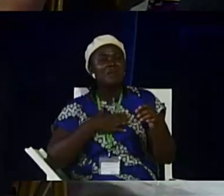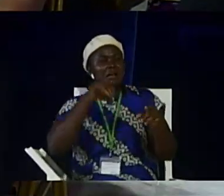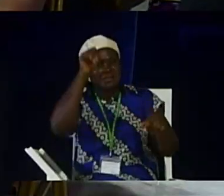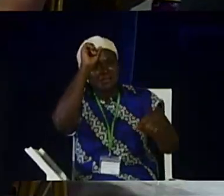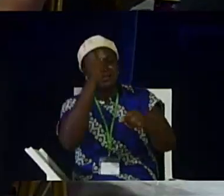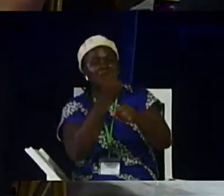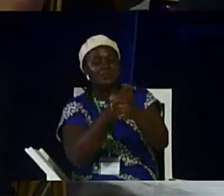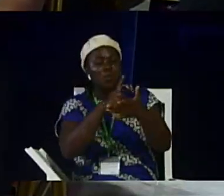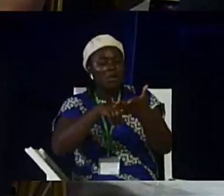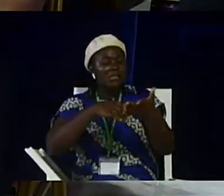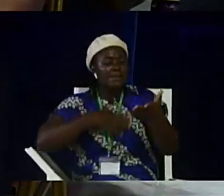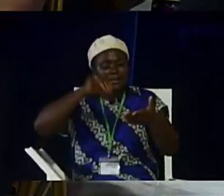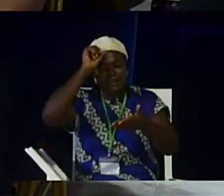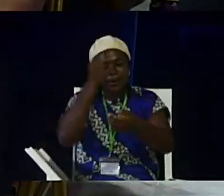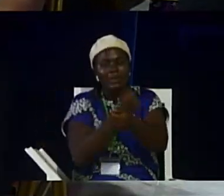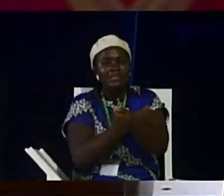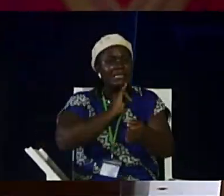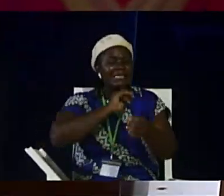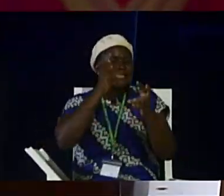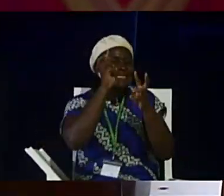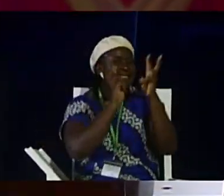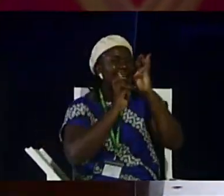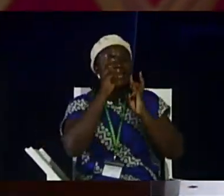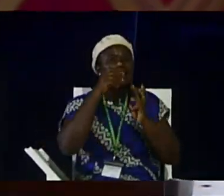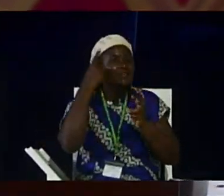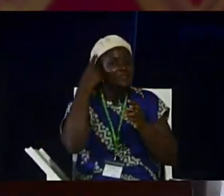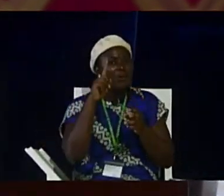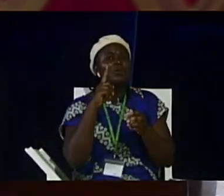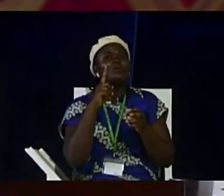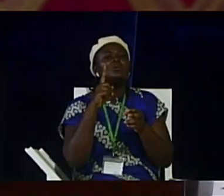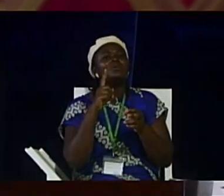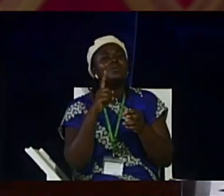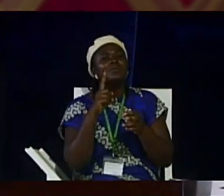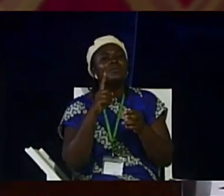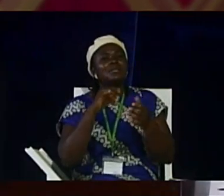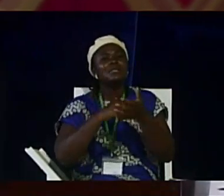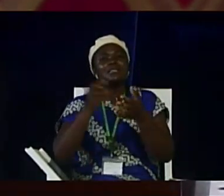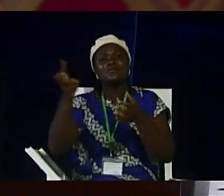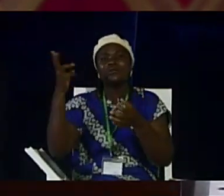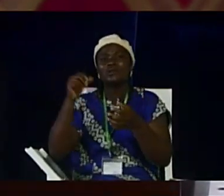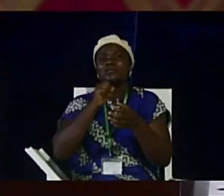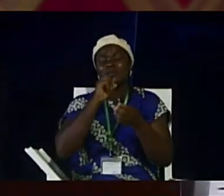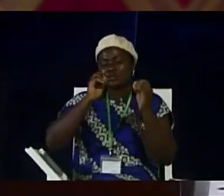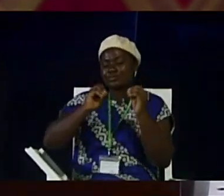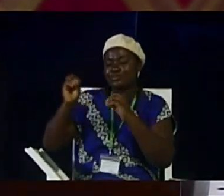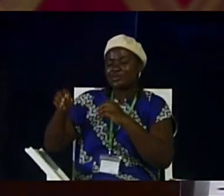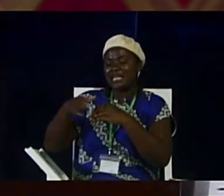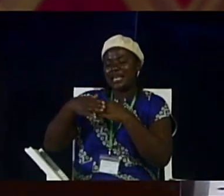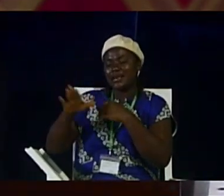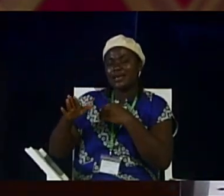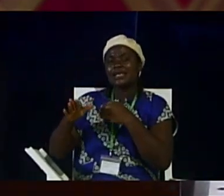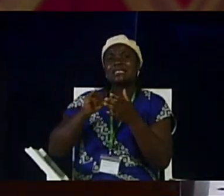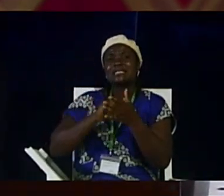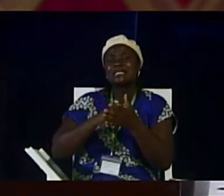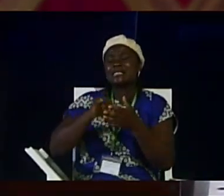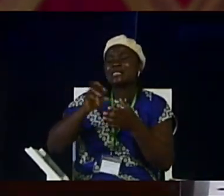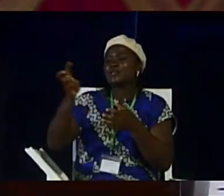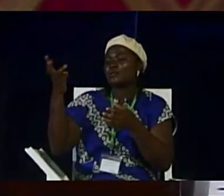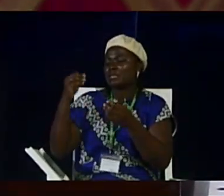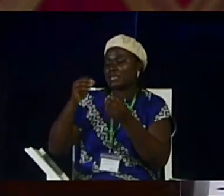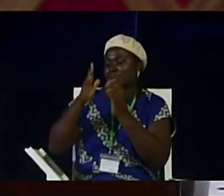for was not disregarded. It was not put away. It was set